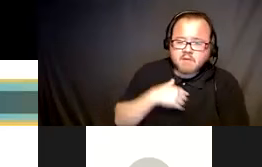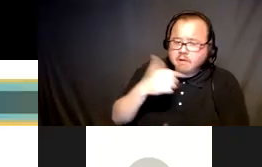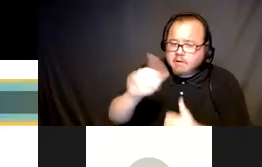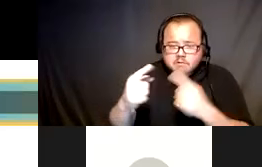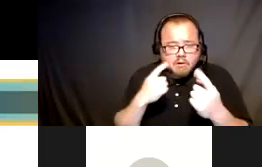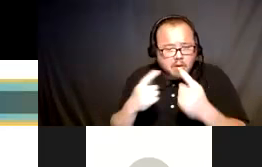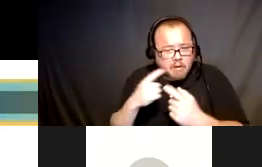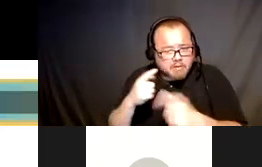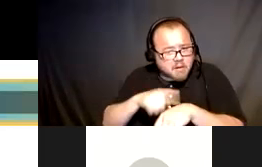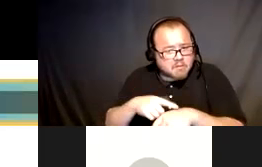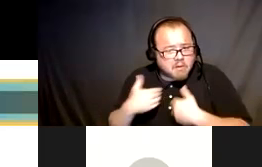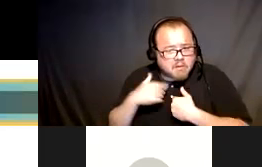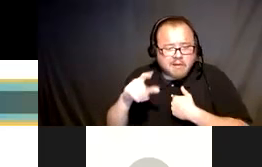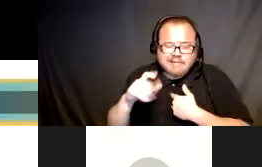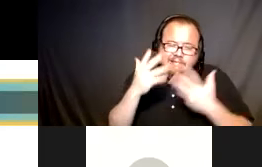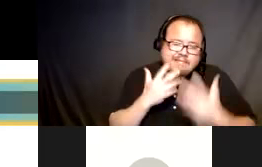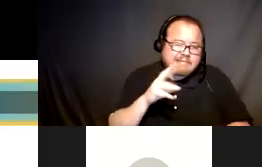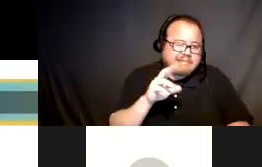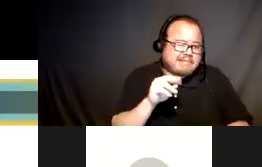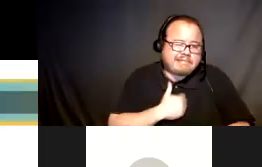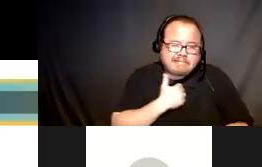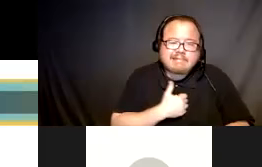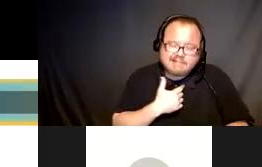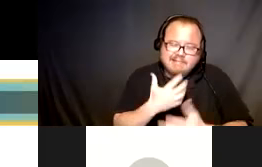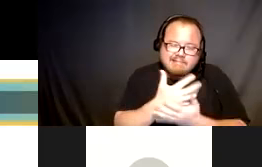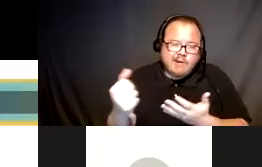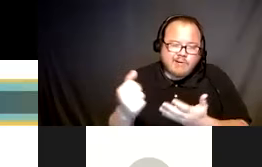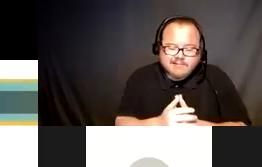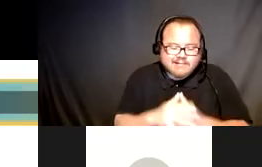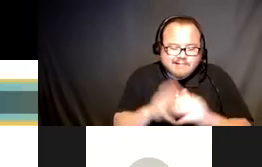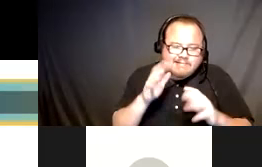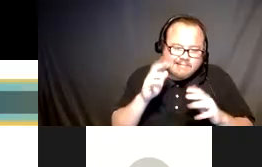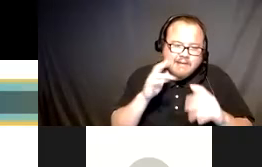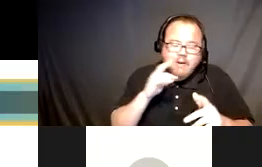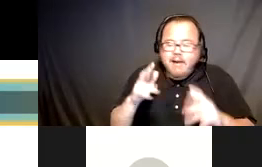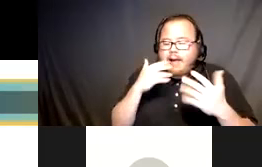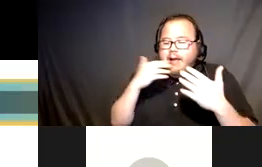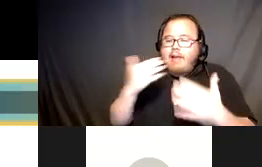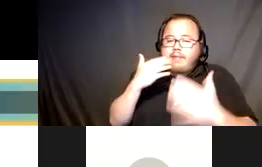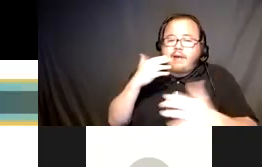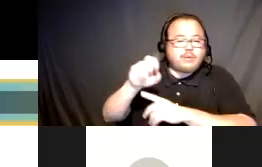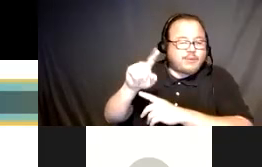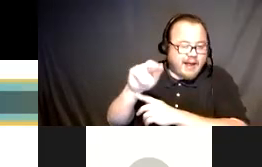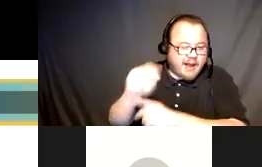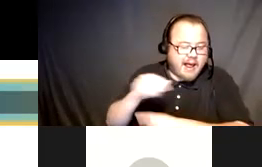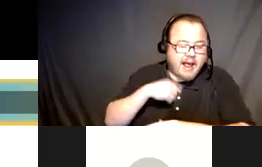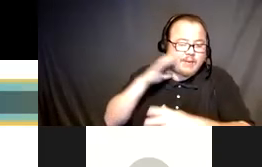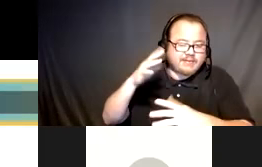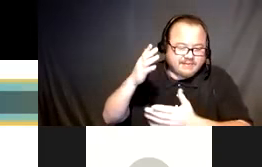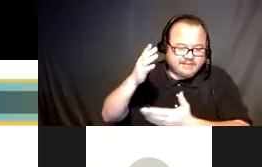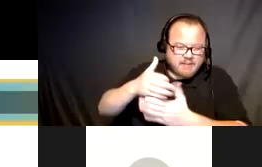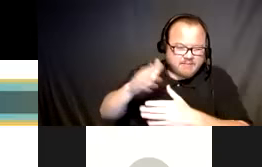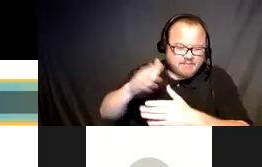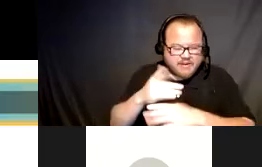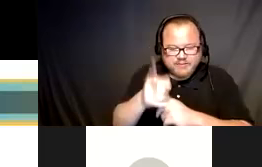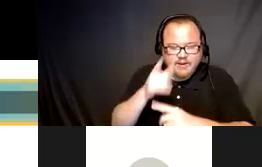questions, Diana? Unfortunately, no. We will hope Okay. at this time at the end. We are moving So on. thank you, Susanna. You're welcome. I'm going to stop share